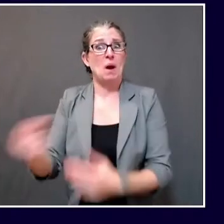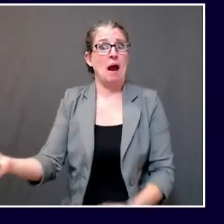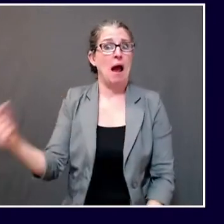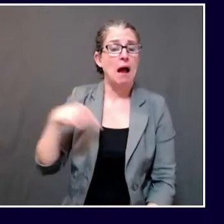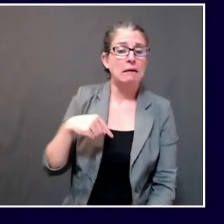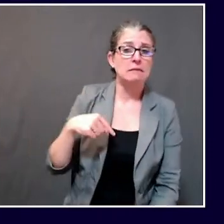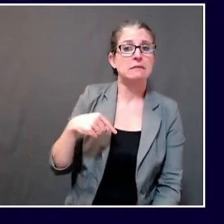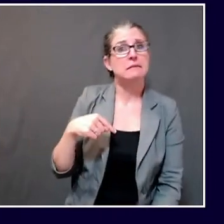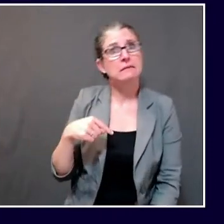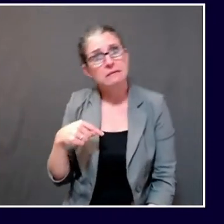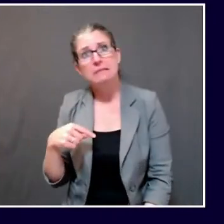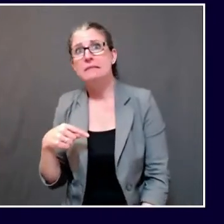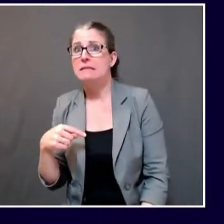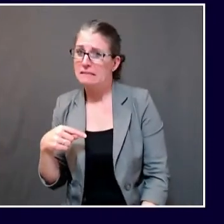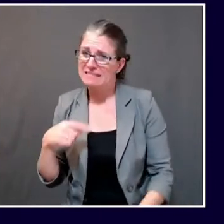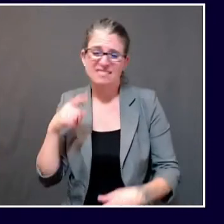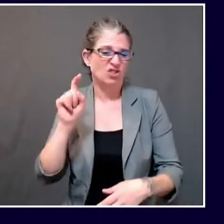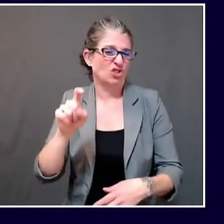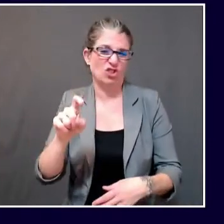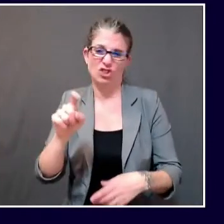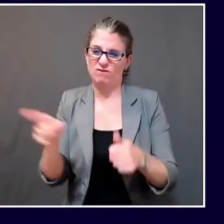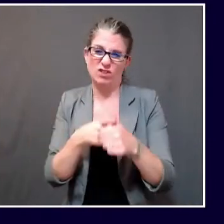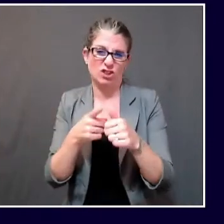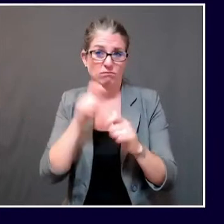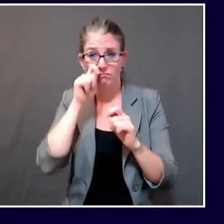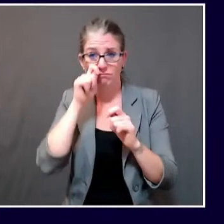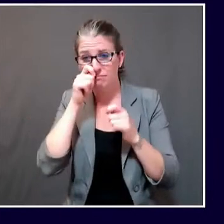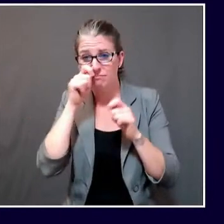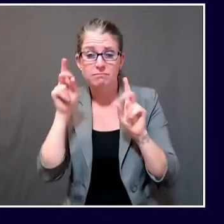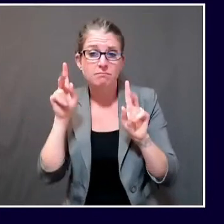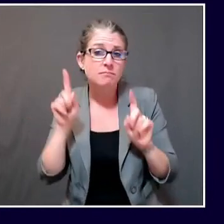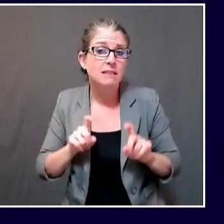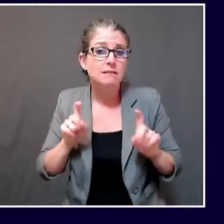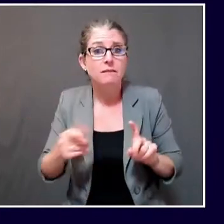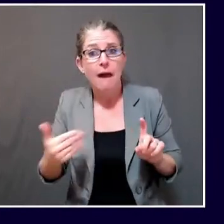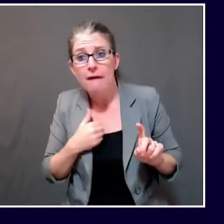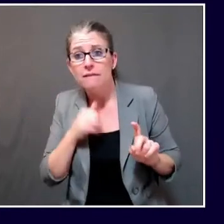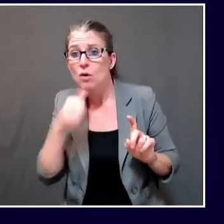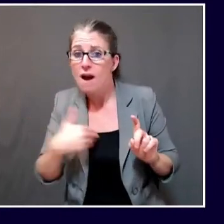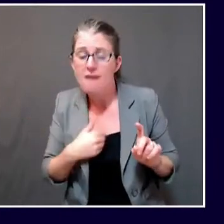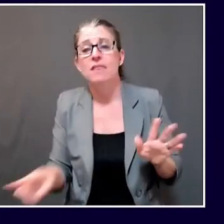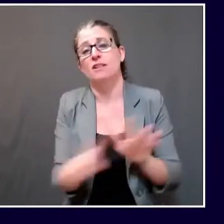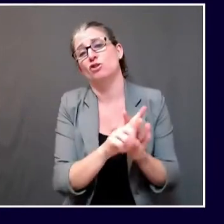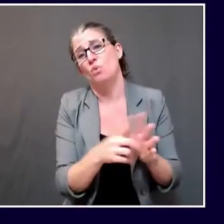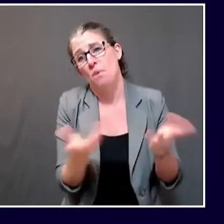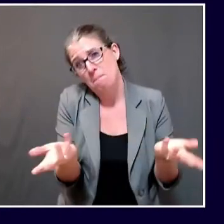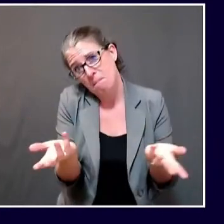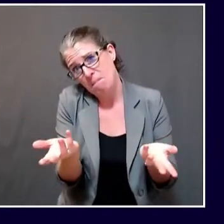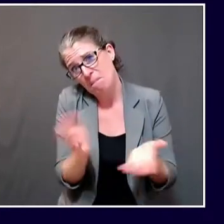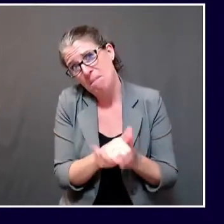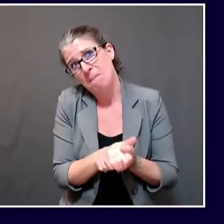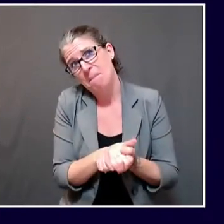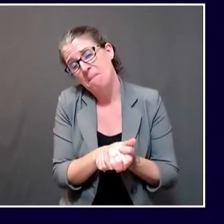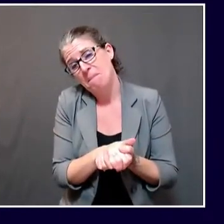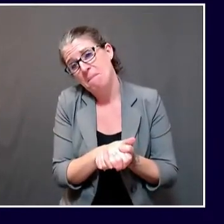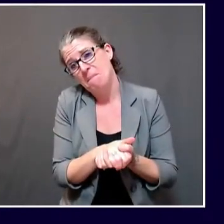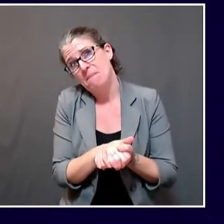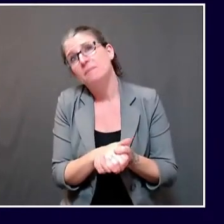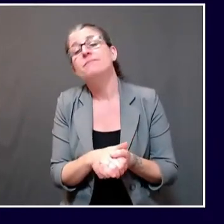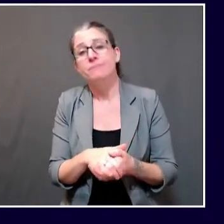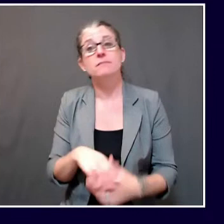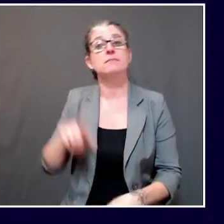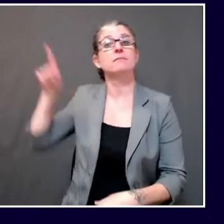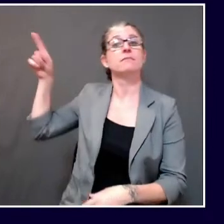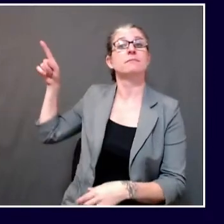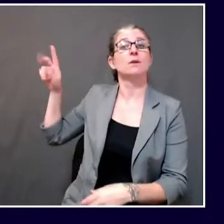COVID-19 transmission. Not too long ago, about a week ago, the US CDC published a report of a significant number